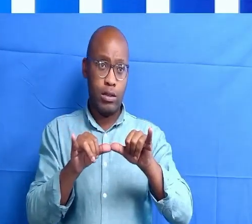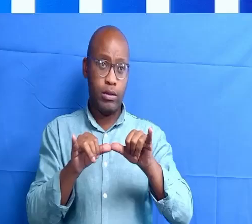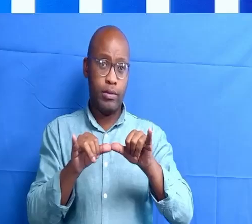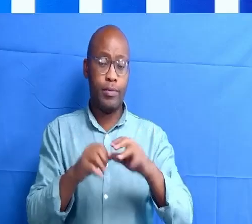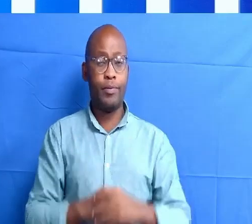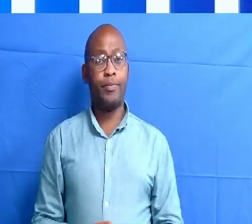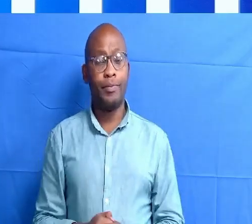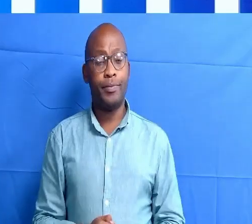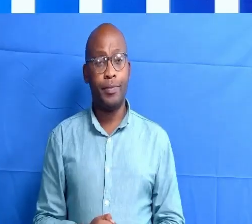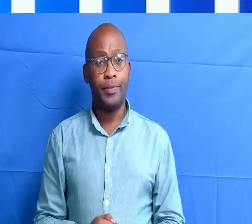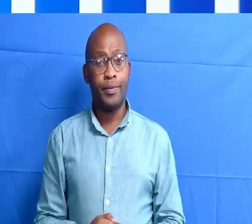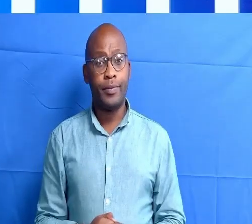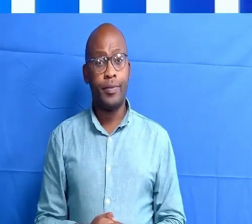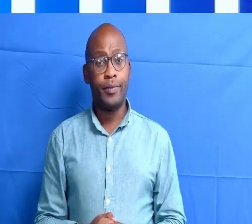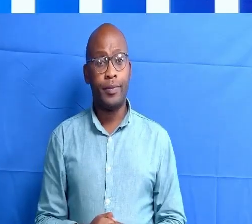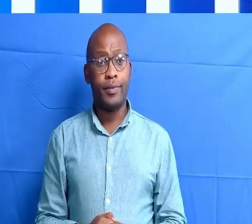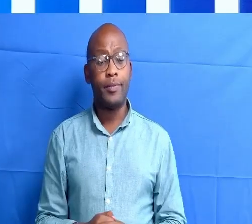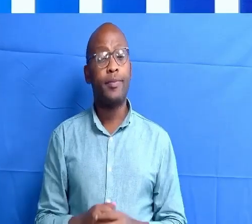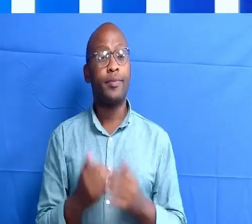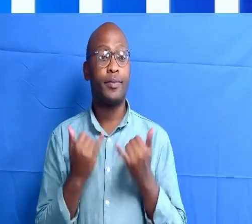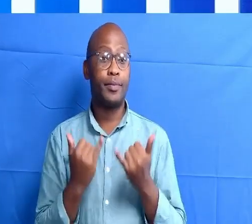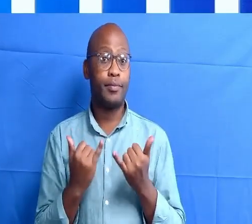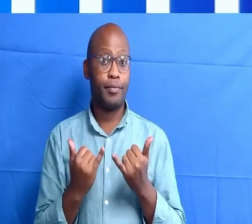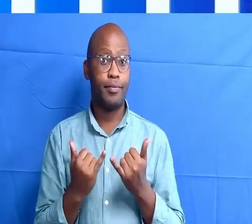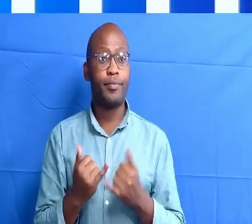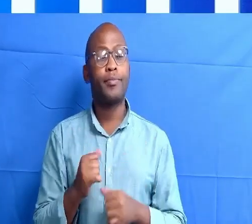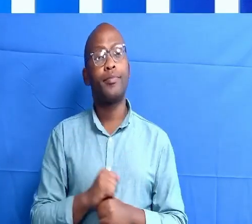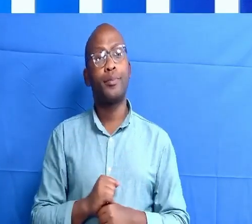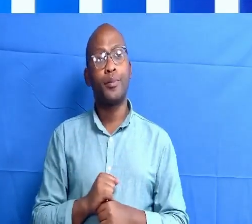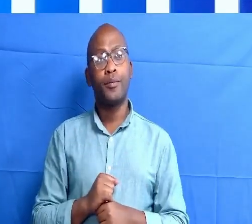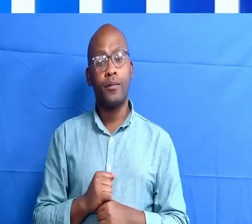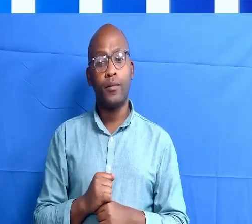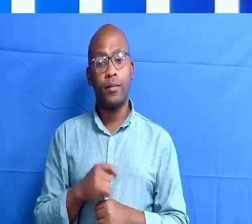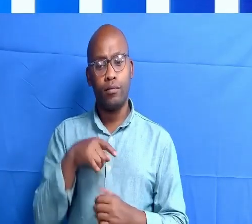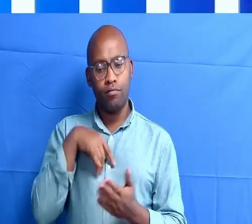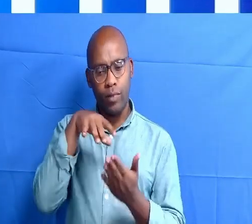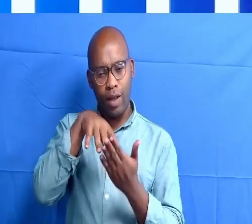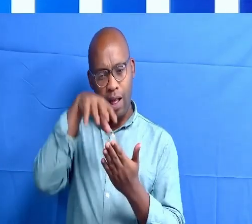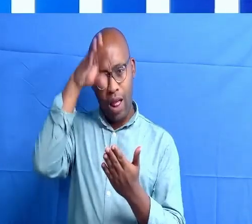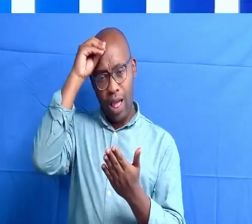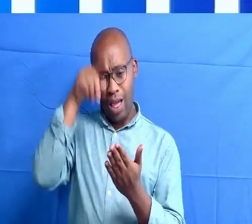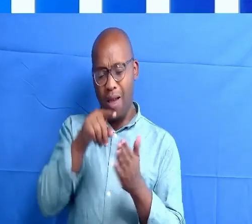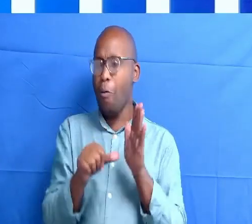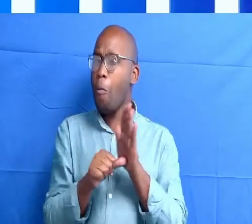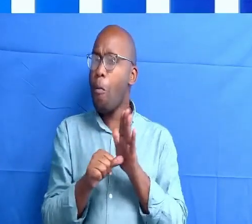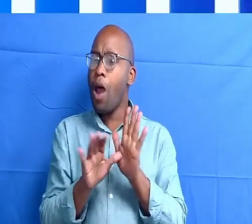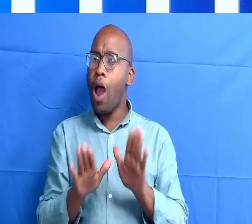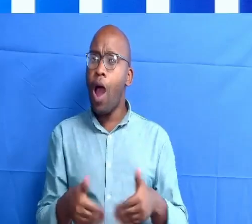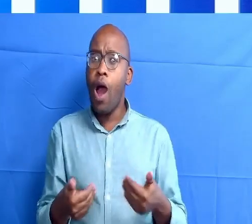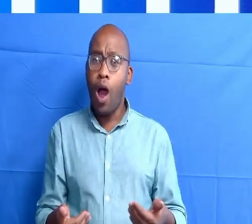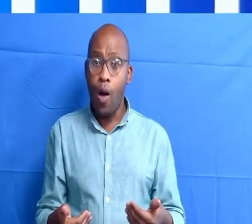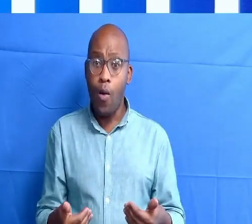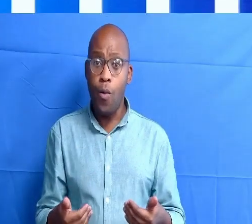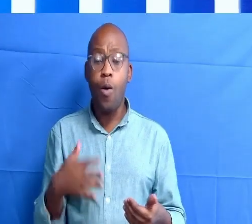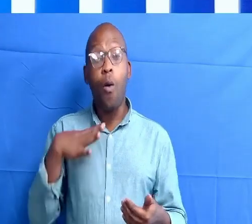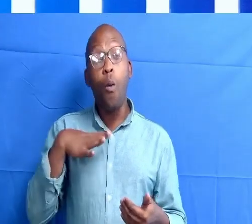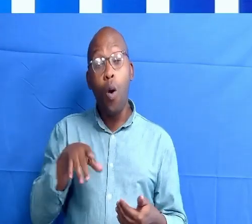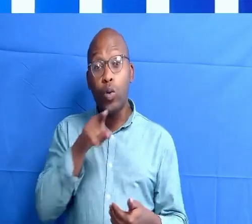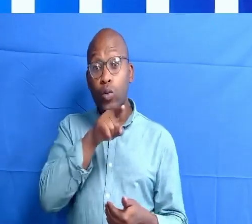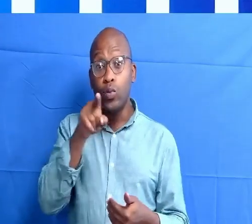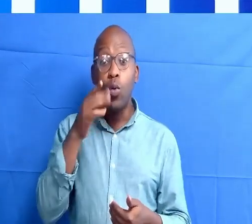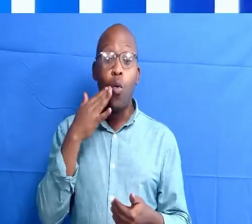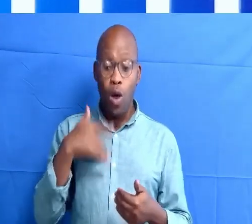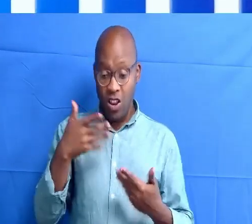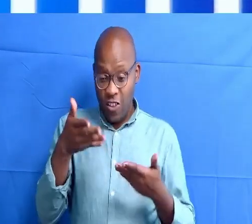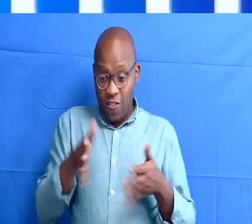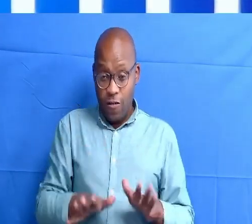map. So there's our objective of our lessons, scale. By the end of this lesson, they must be